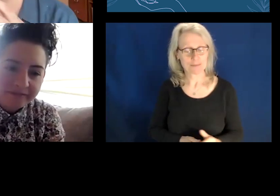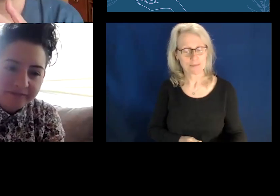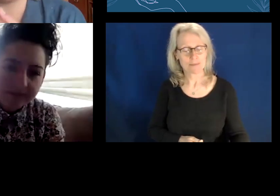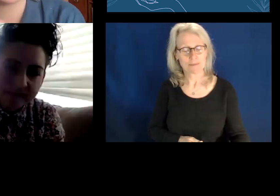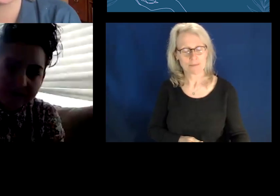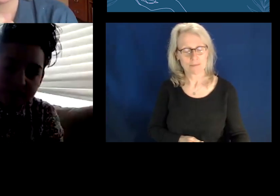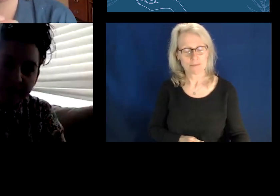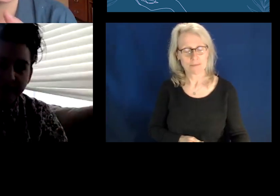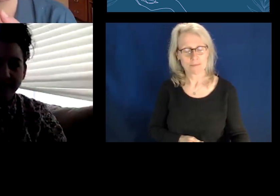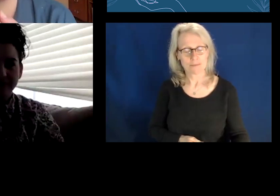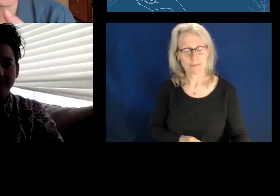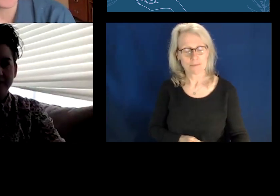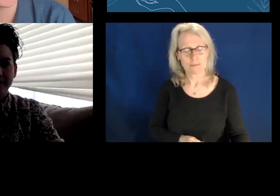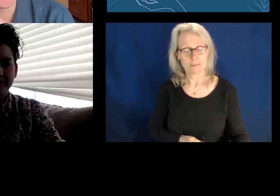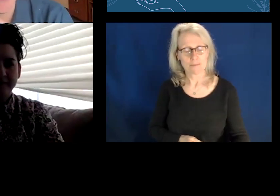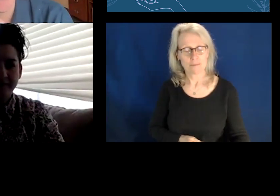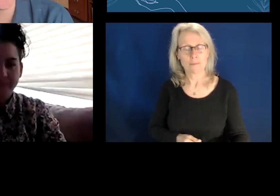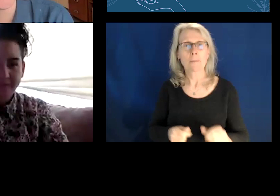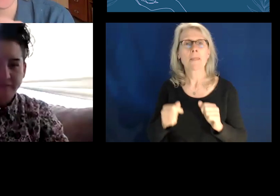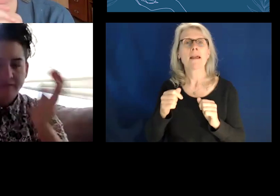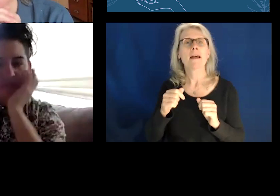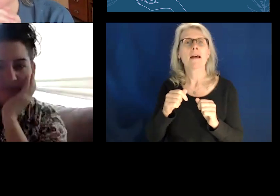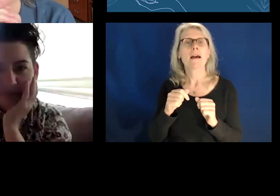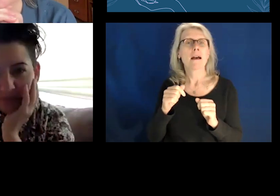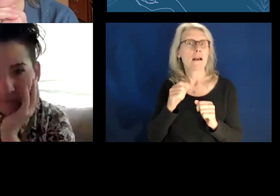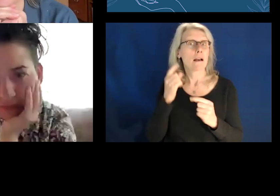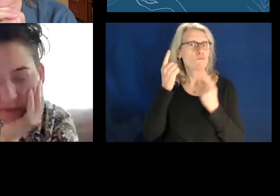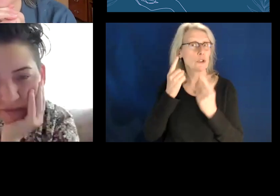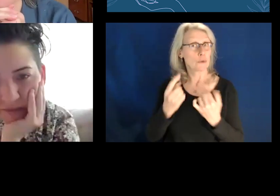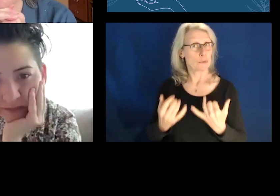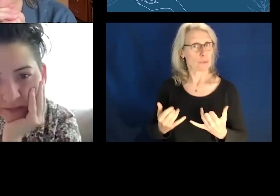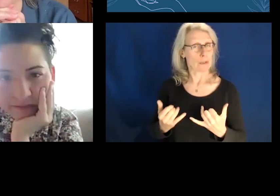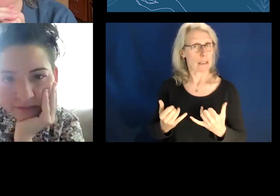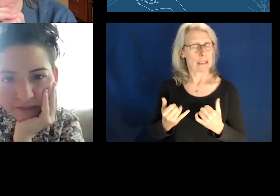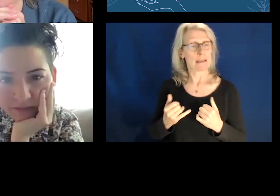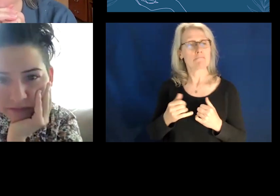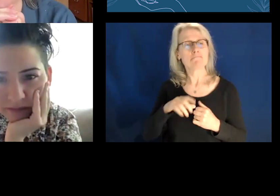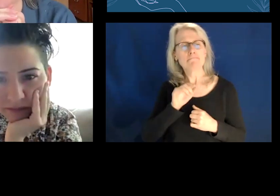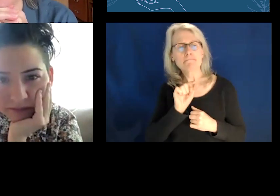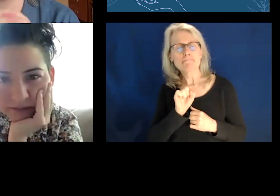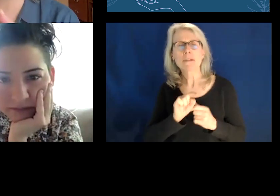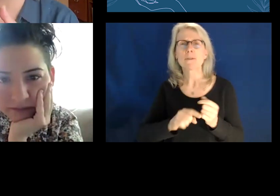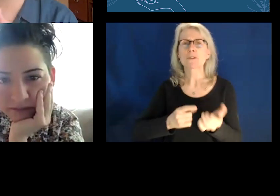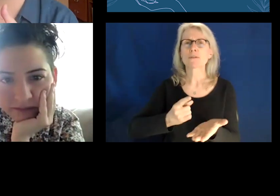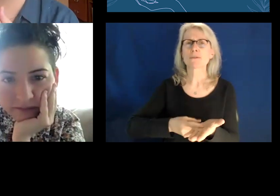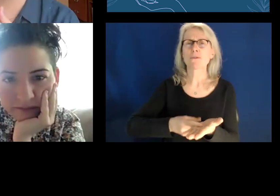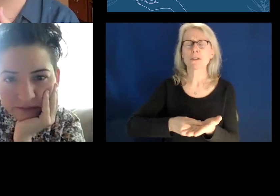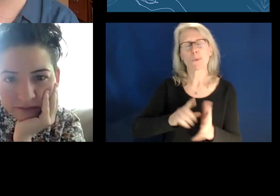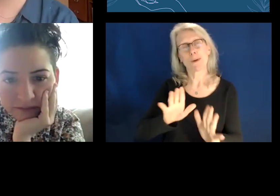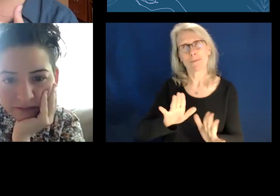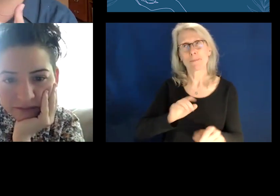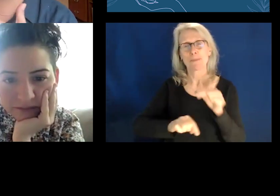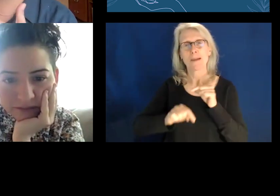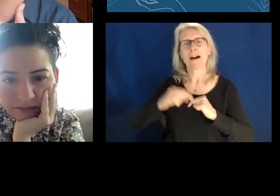So I wanted to offer, I was reflecting on today and this conversation, and I was thinking about, I think this is very